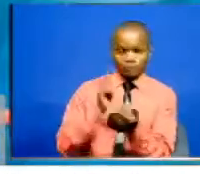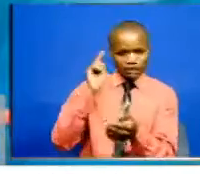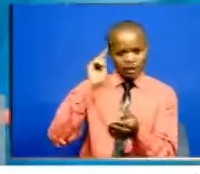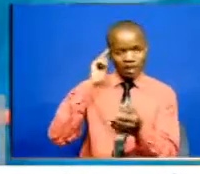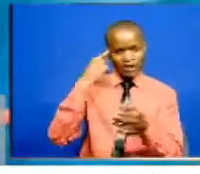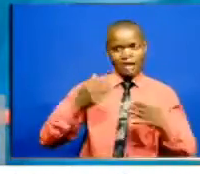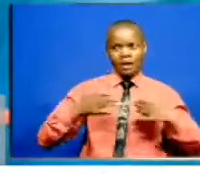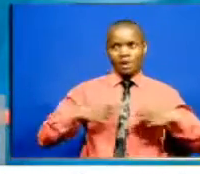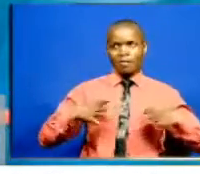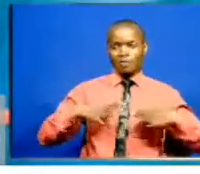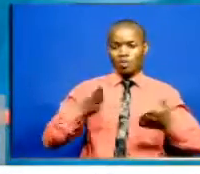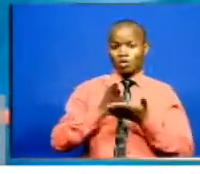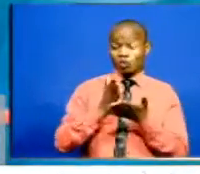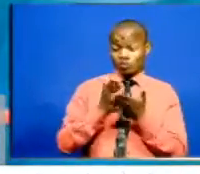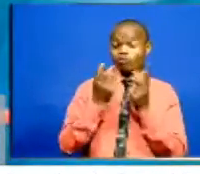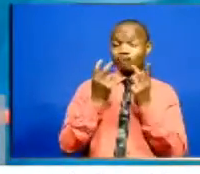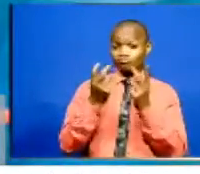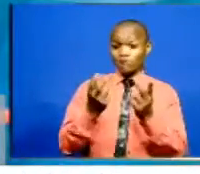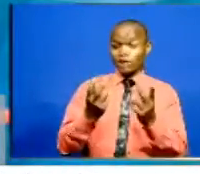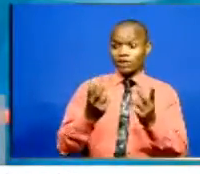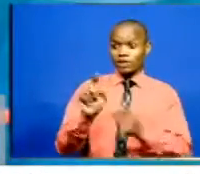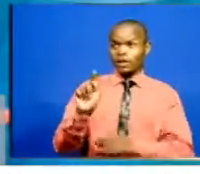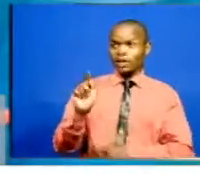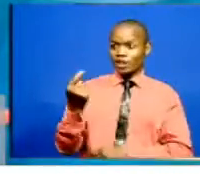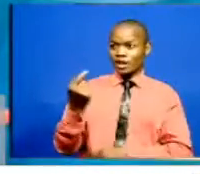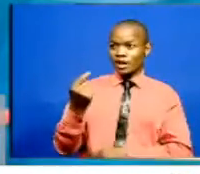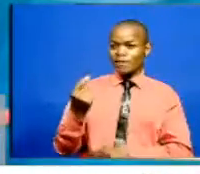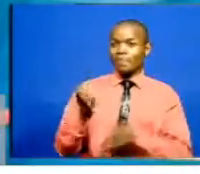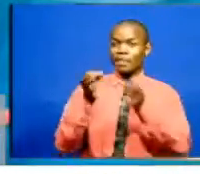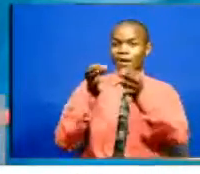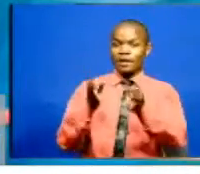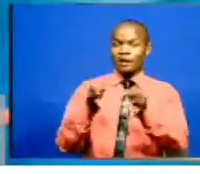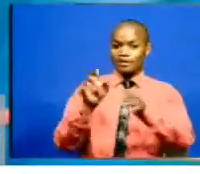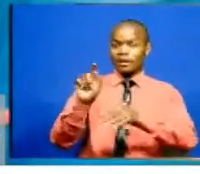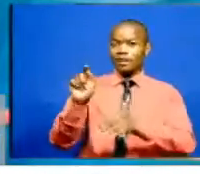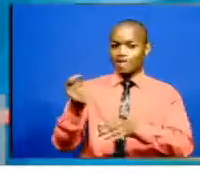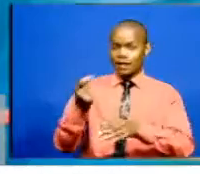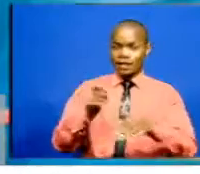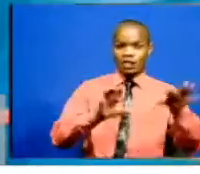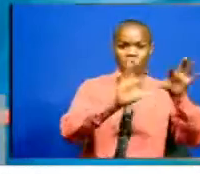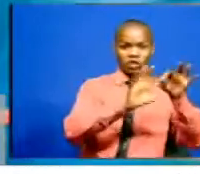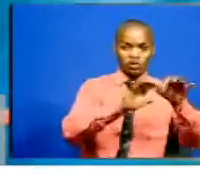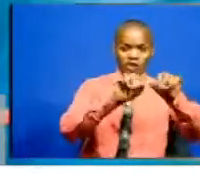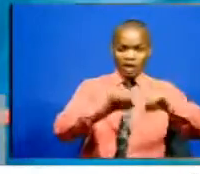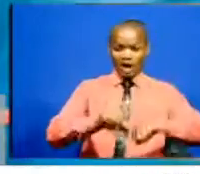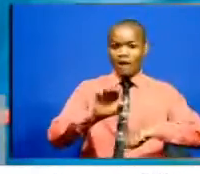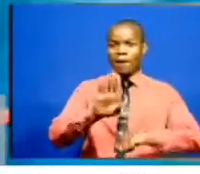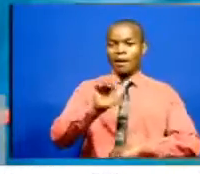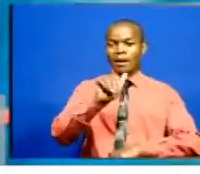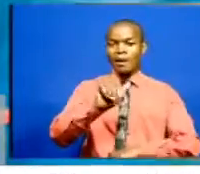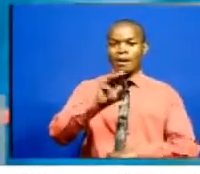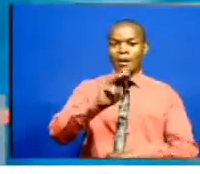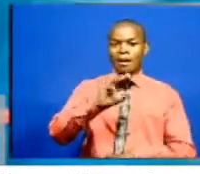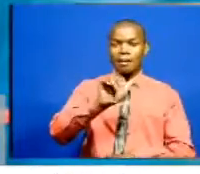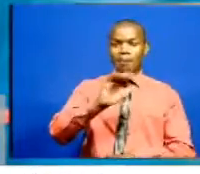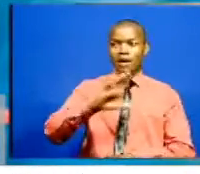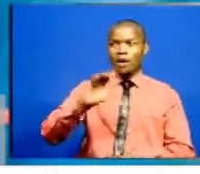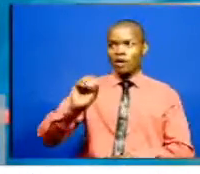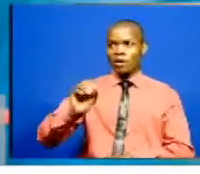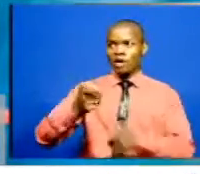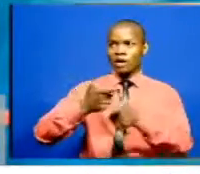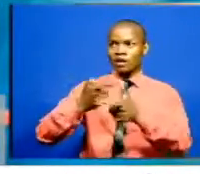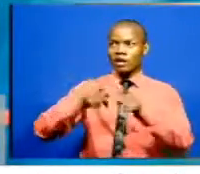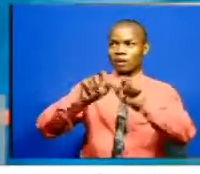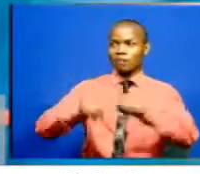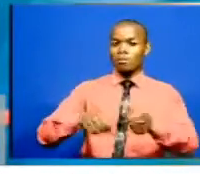people are really watching. Yes. Yeah, Kenya. Yes. And if Kenya can really join the Bamako Convention, yes, that will be